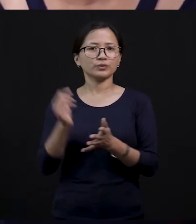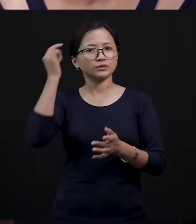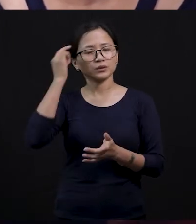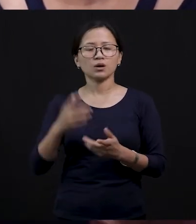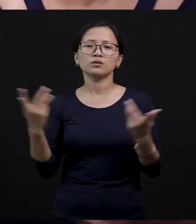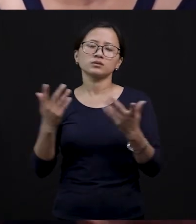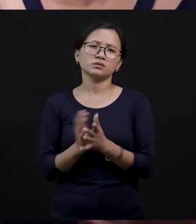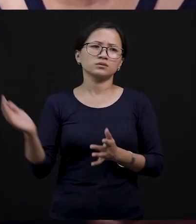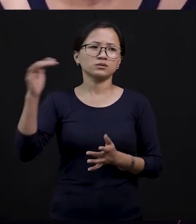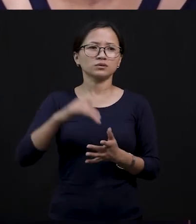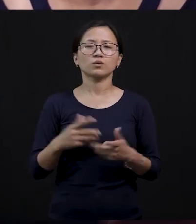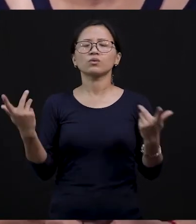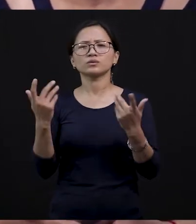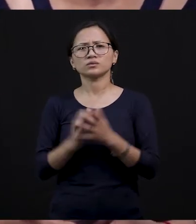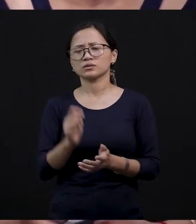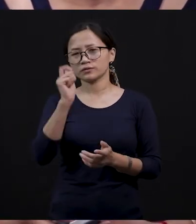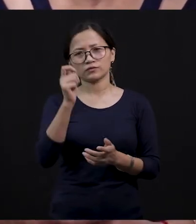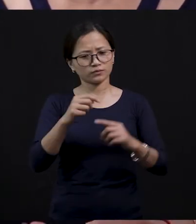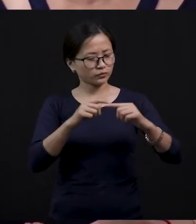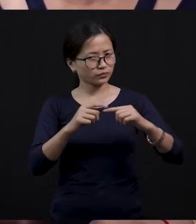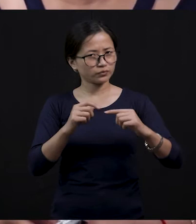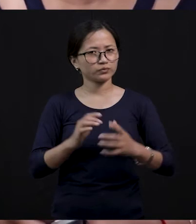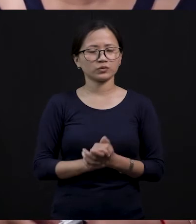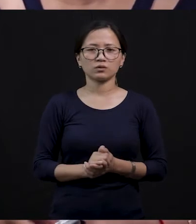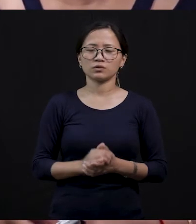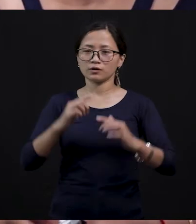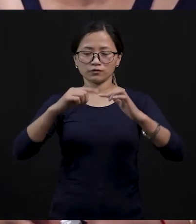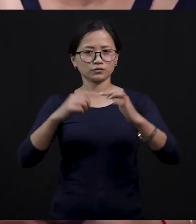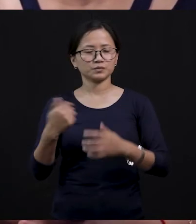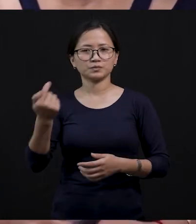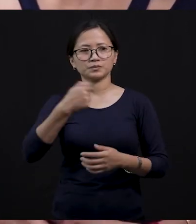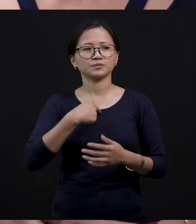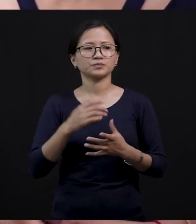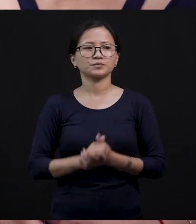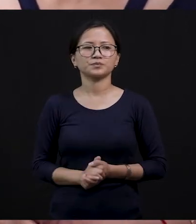happen if somebody is going to come and say, oh, why did you not vote for me? So a secret ballot system.